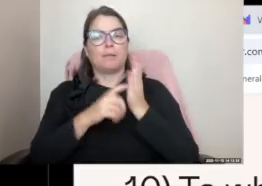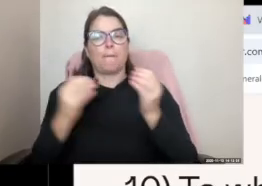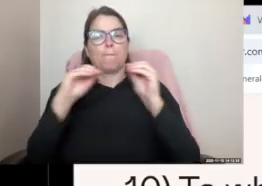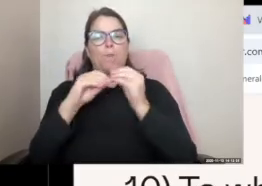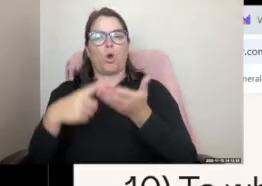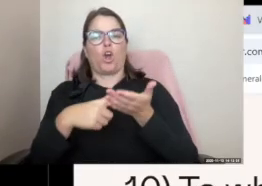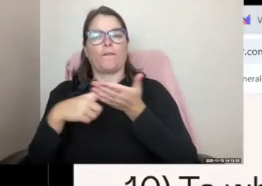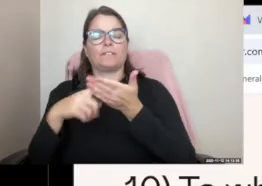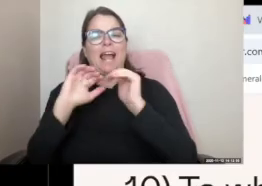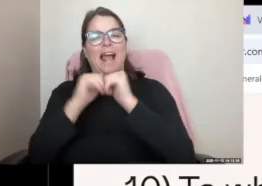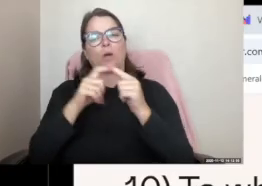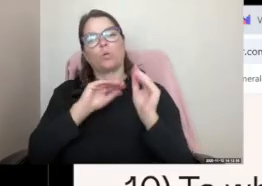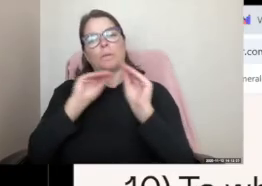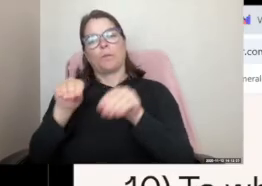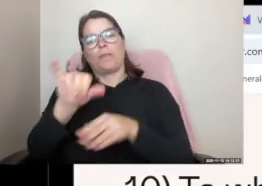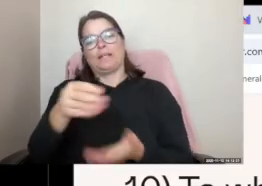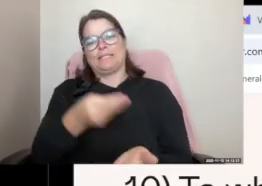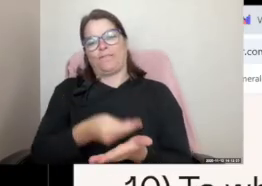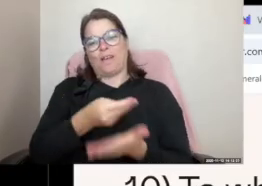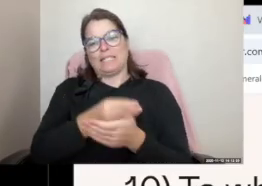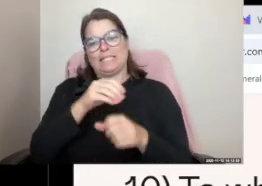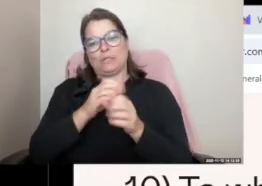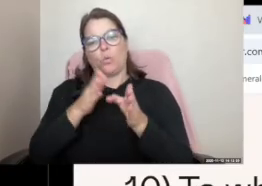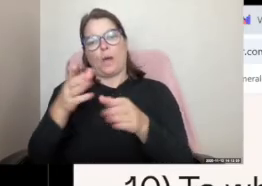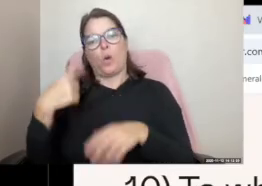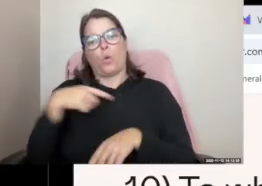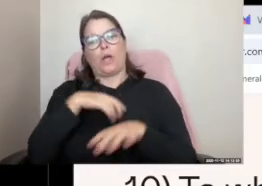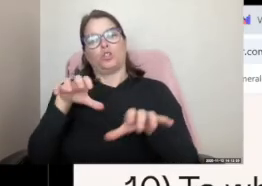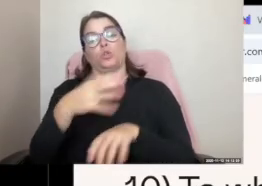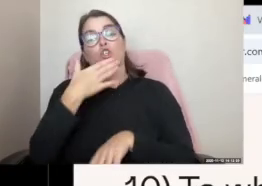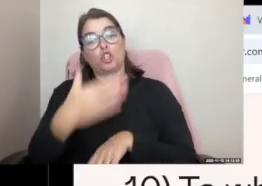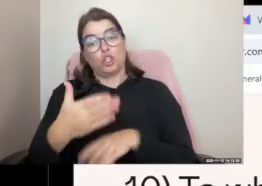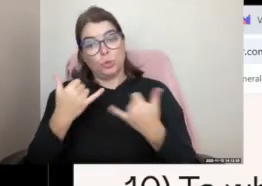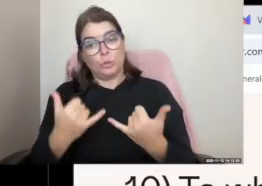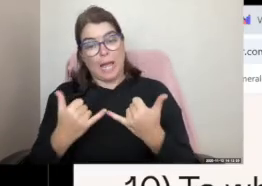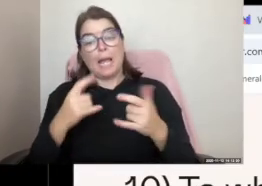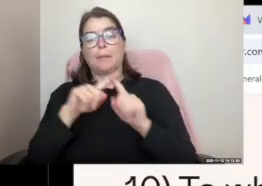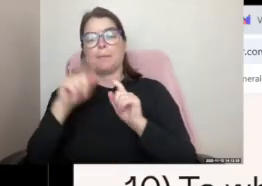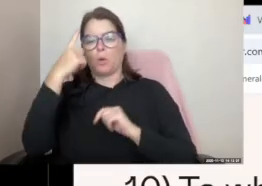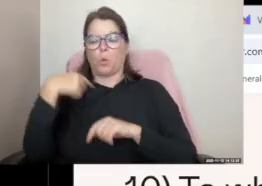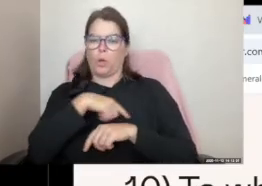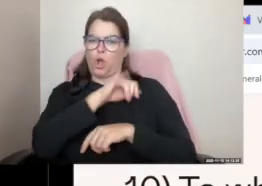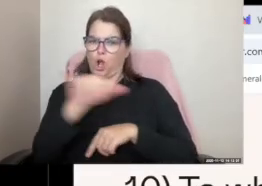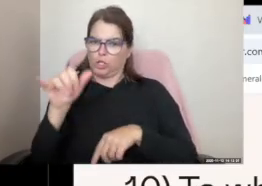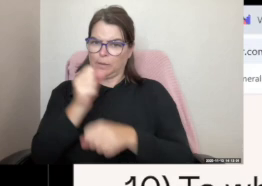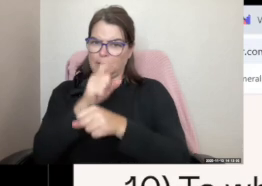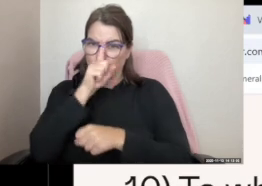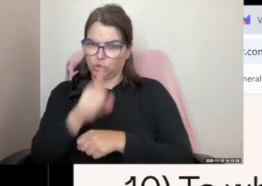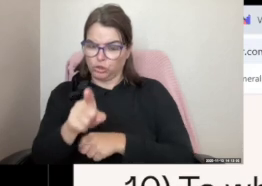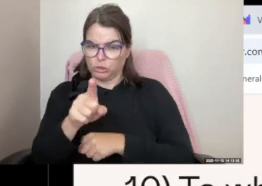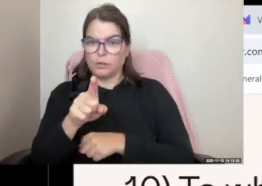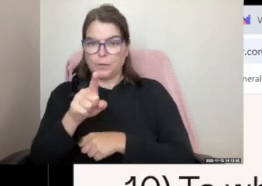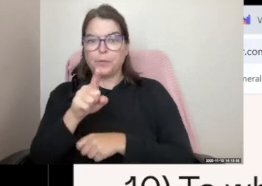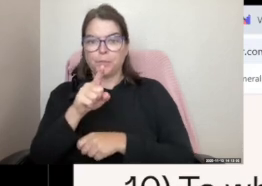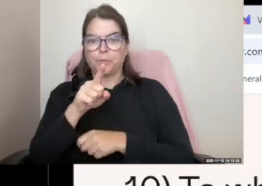got infrastructure that needs to be built, maintained over time. And so we, I think, need to